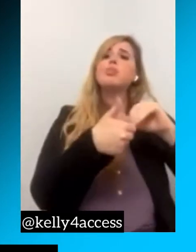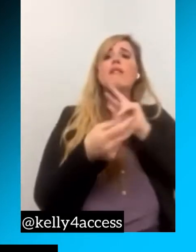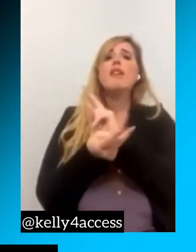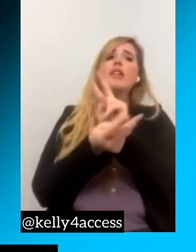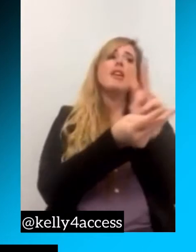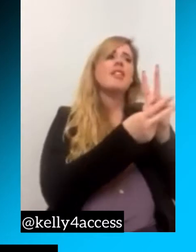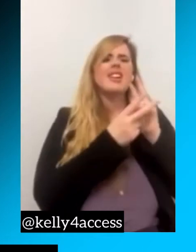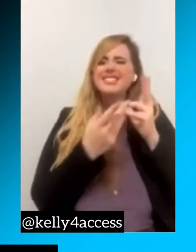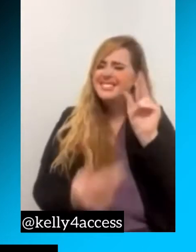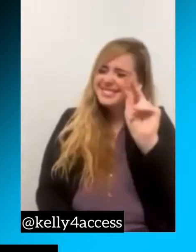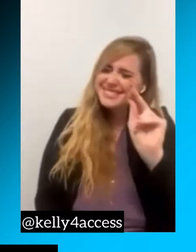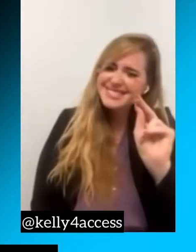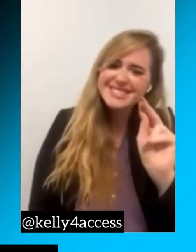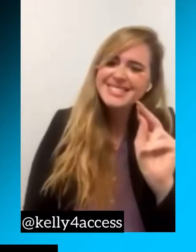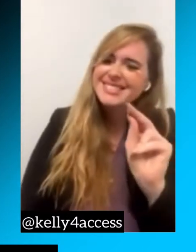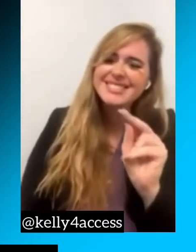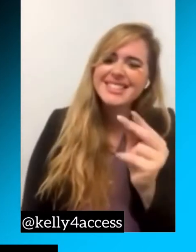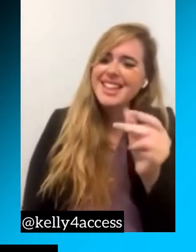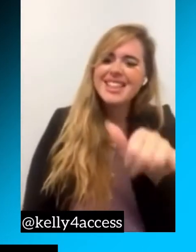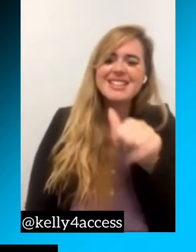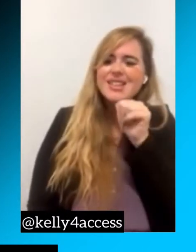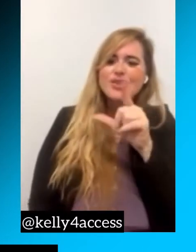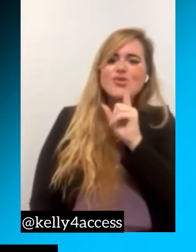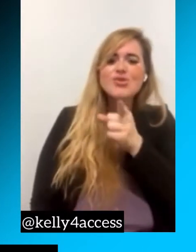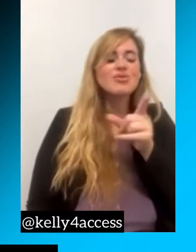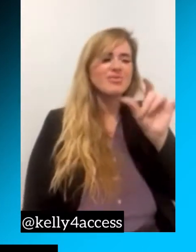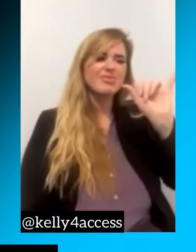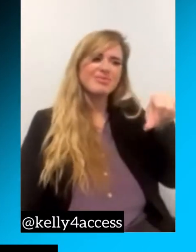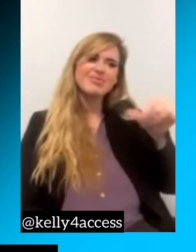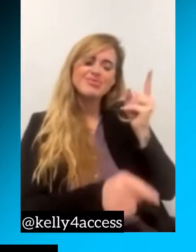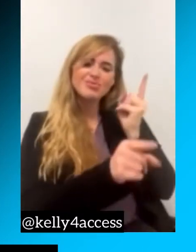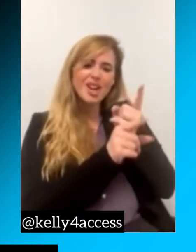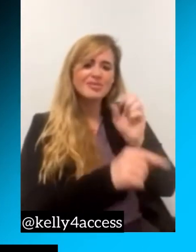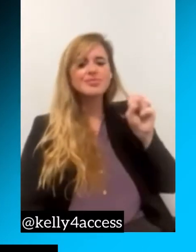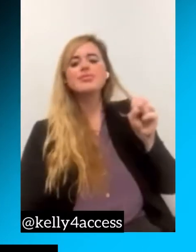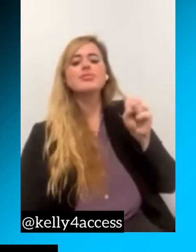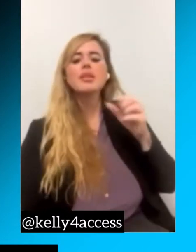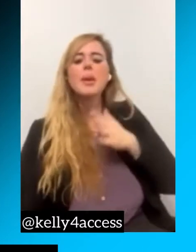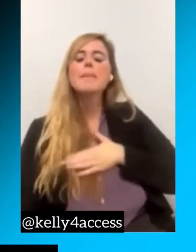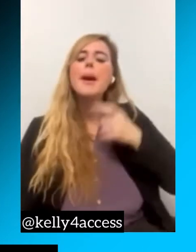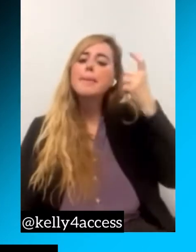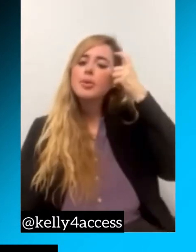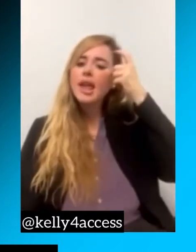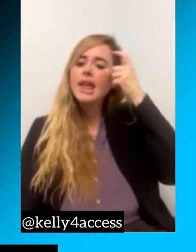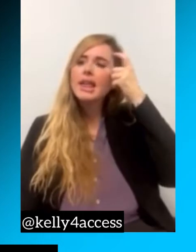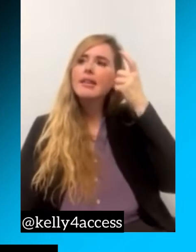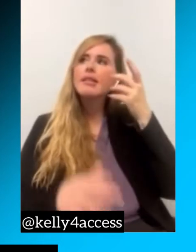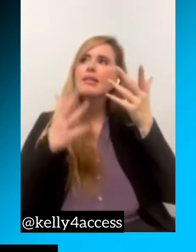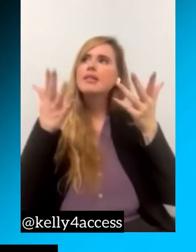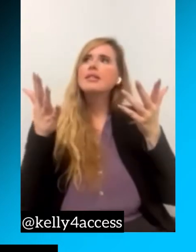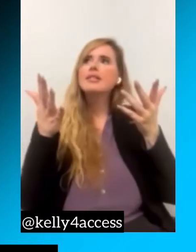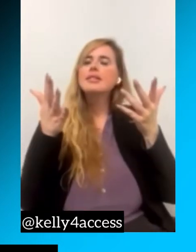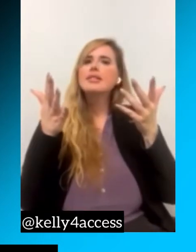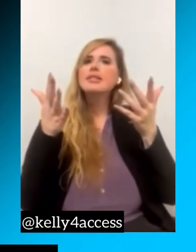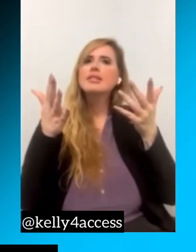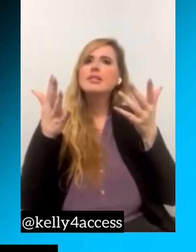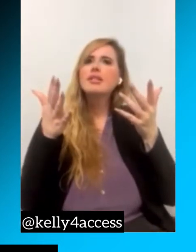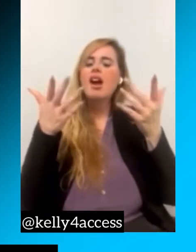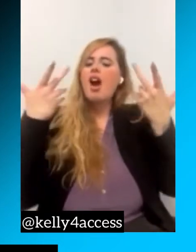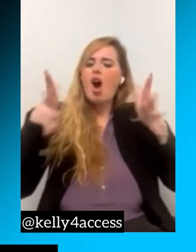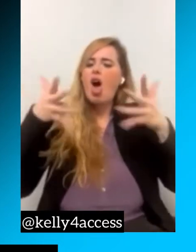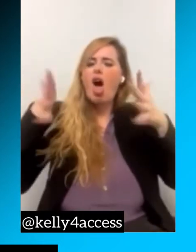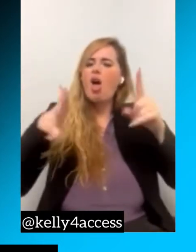whatever. This is how, like, my brain is in, like, polyamory. So, like, I didn't